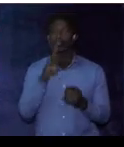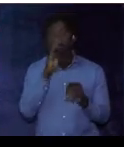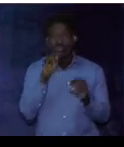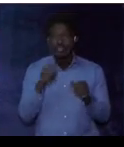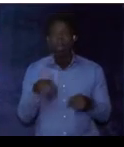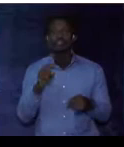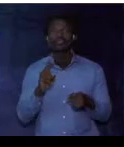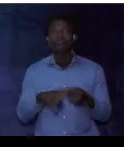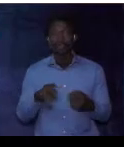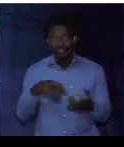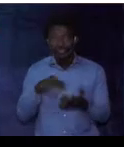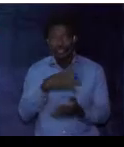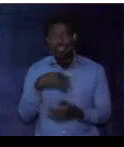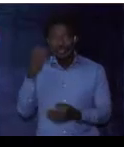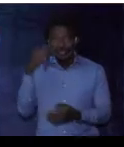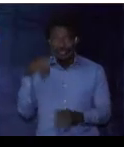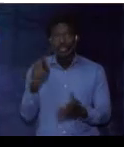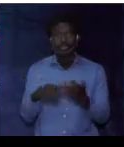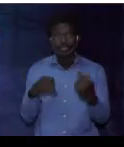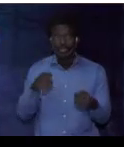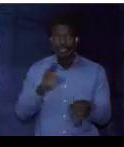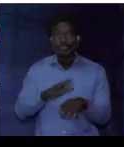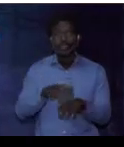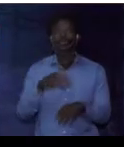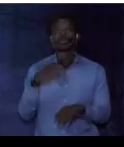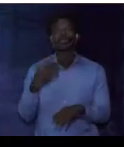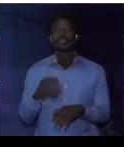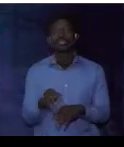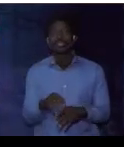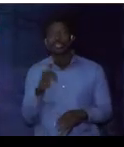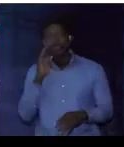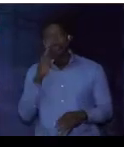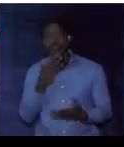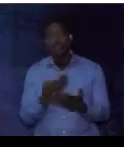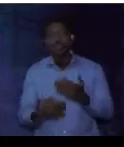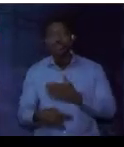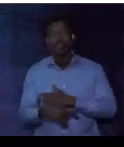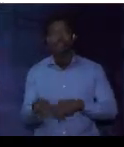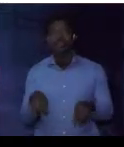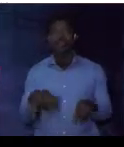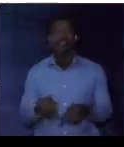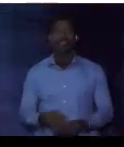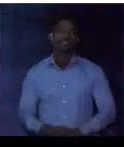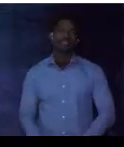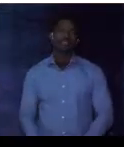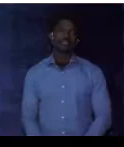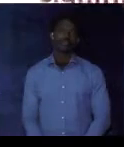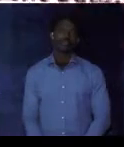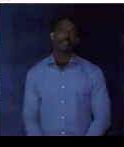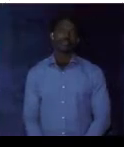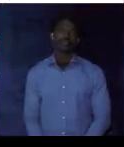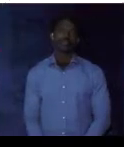comprehend what happened on your favorite birthday party.